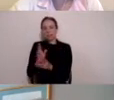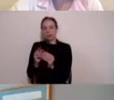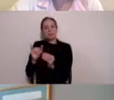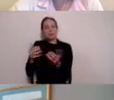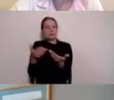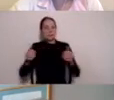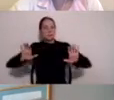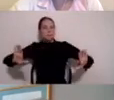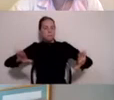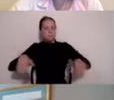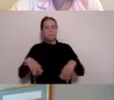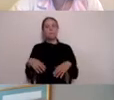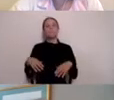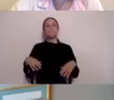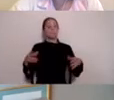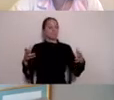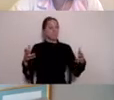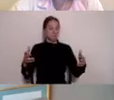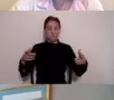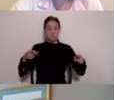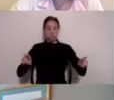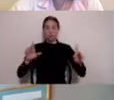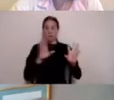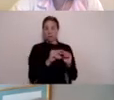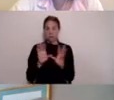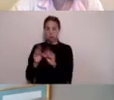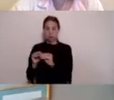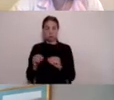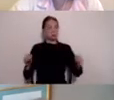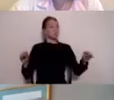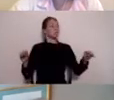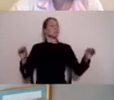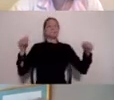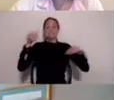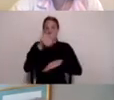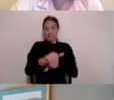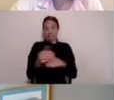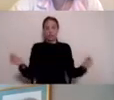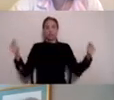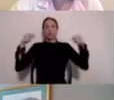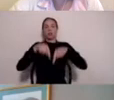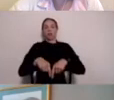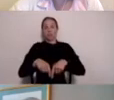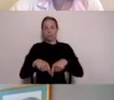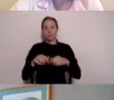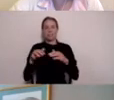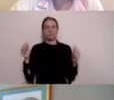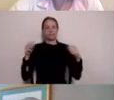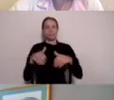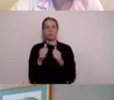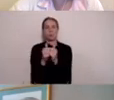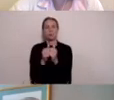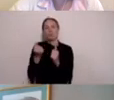But then we gather in the evenings to do joint social events. And in 2019, we had 2,500 attendees.